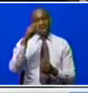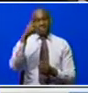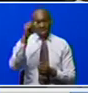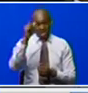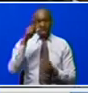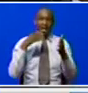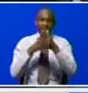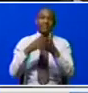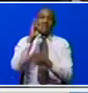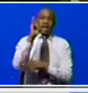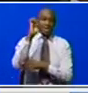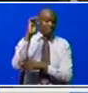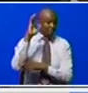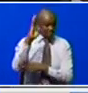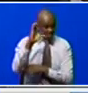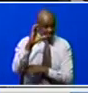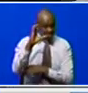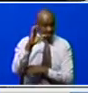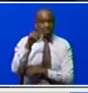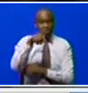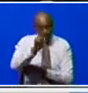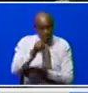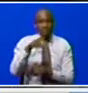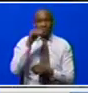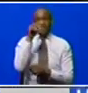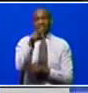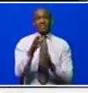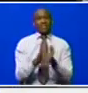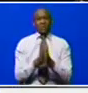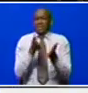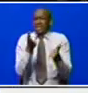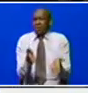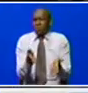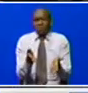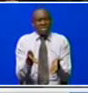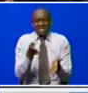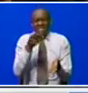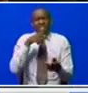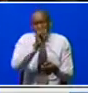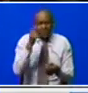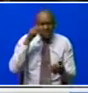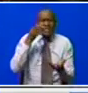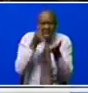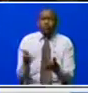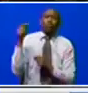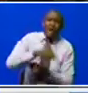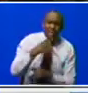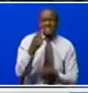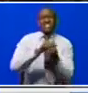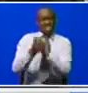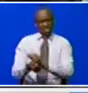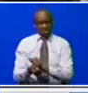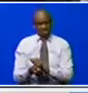IEBC, and we find it disingenuous, to say the least, for them now to